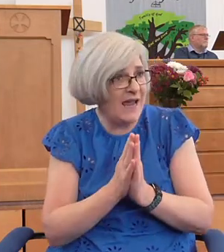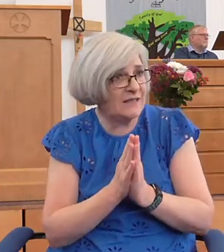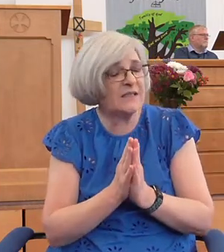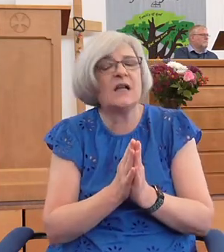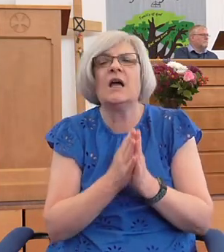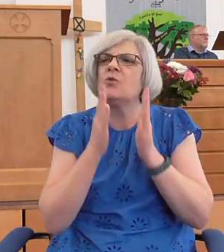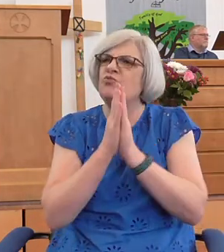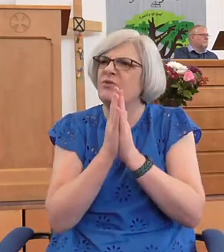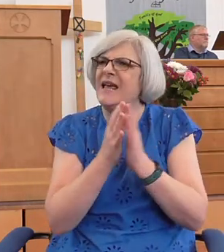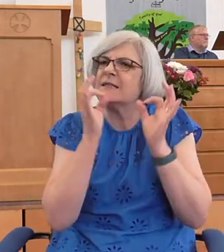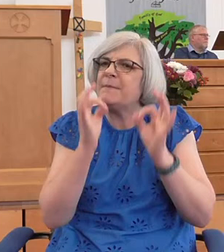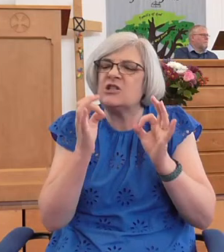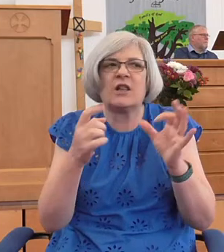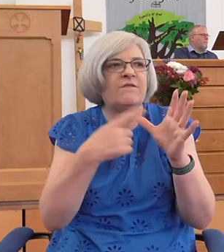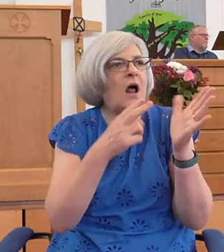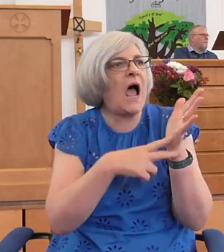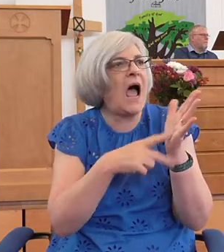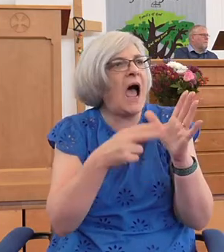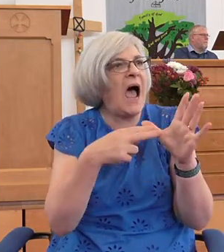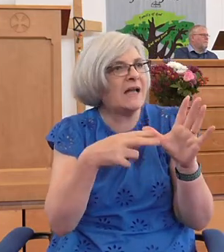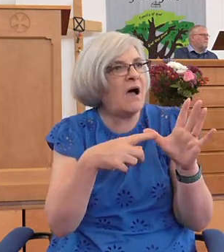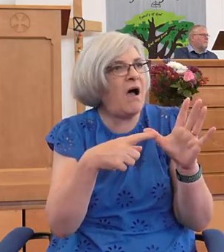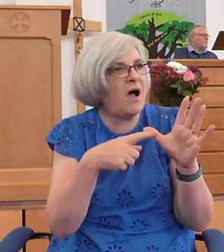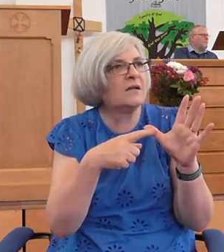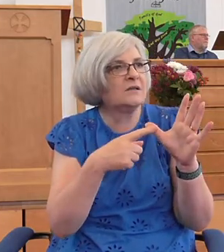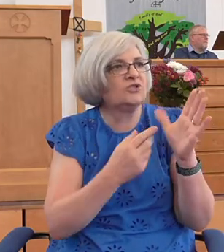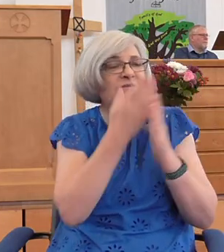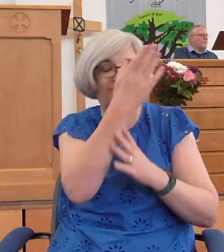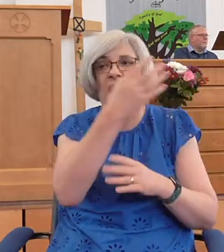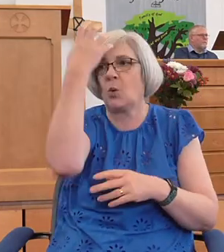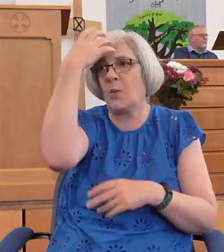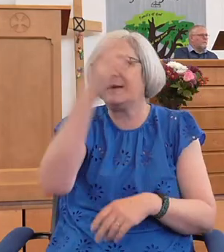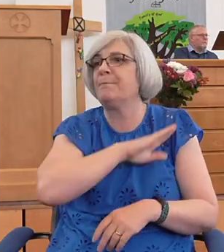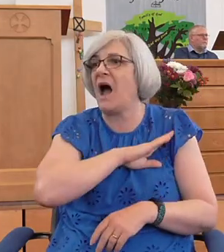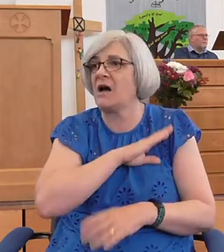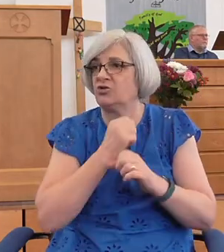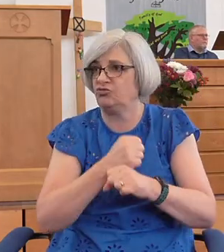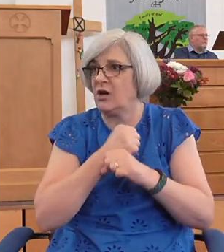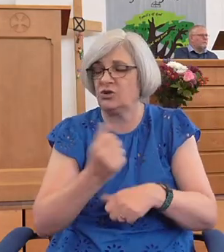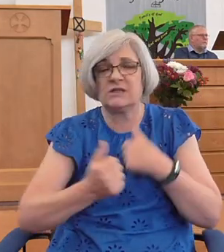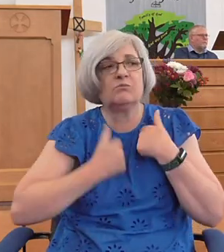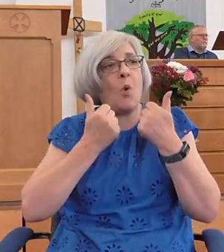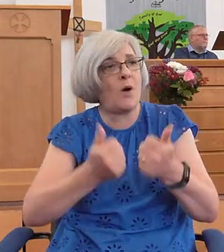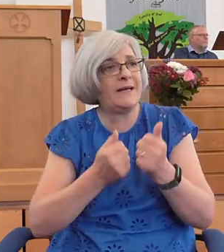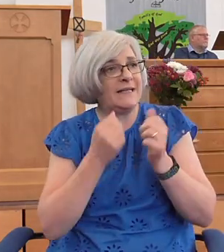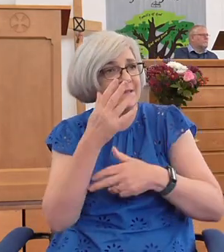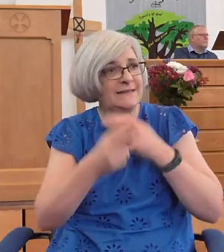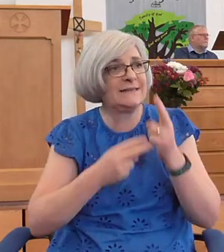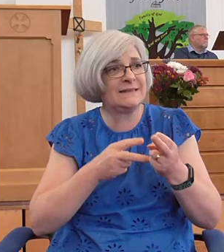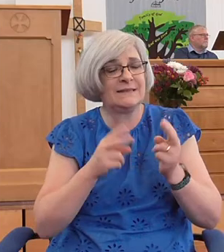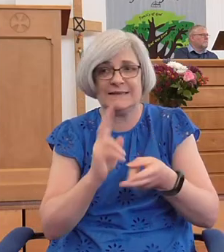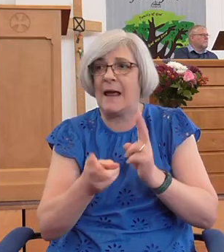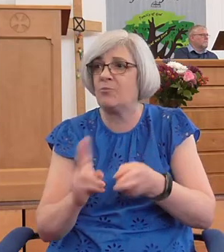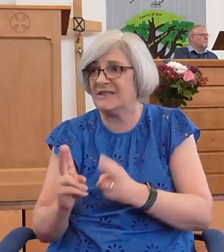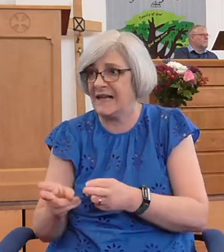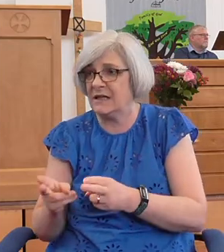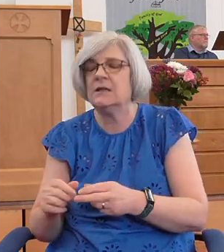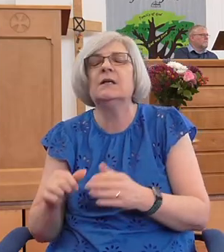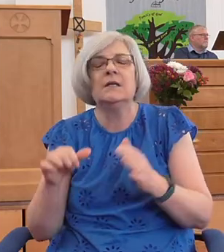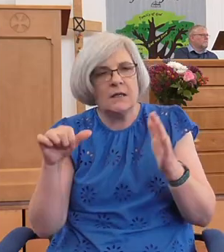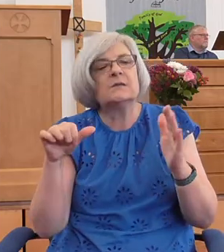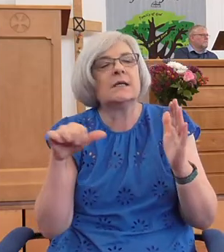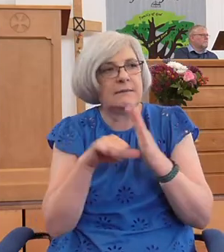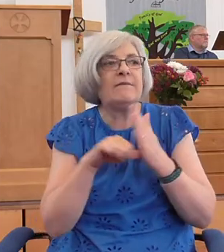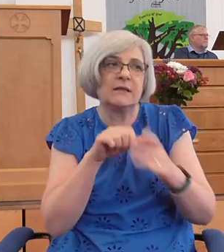Anna, who is at Queen's Park Church this morning signing for them. It will be a difficult time now for all